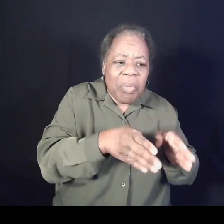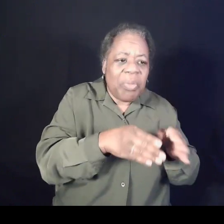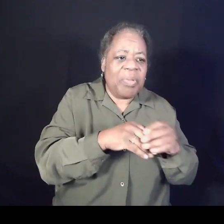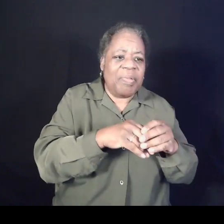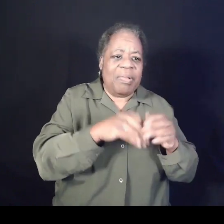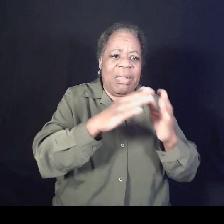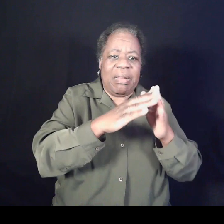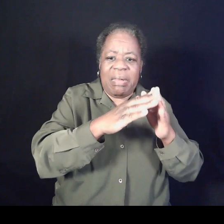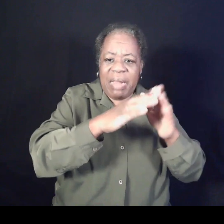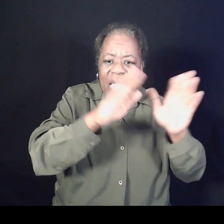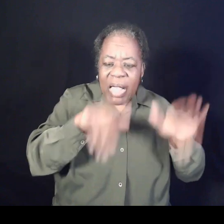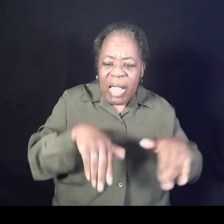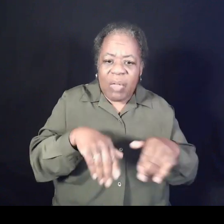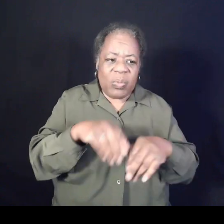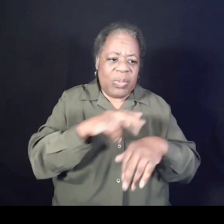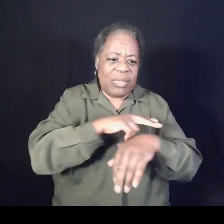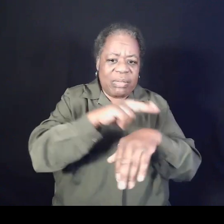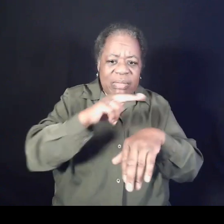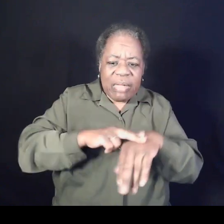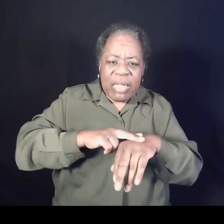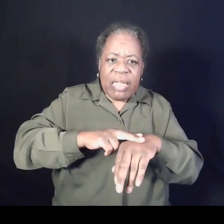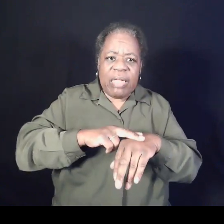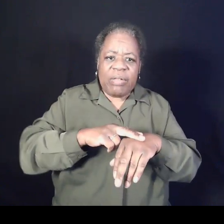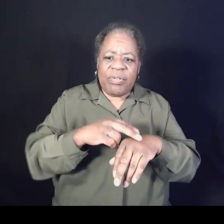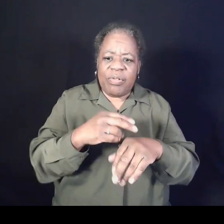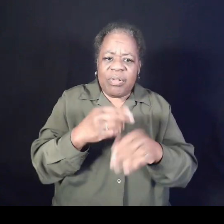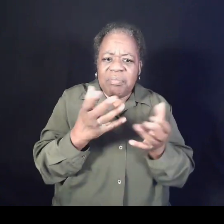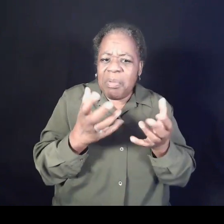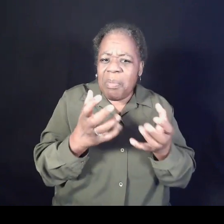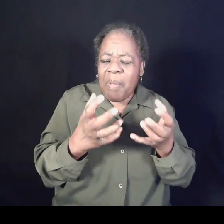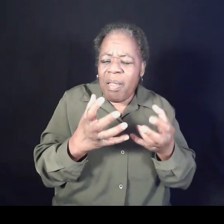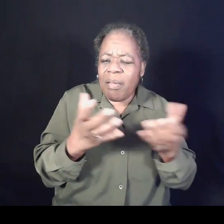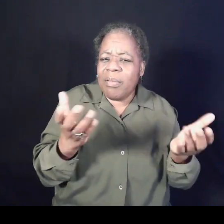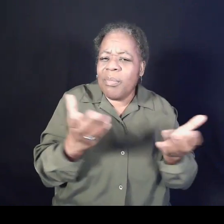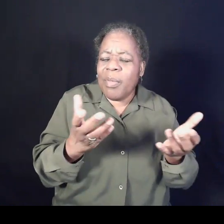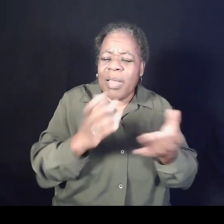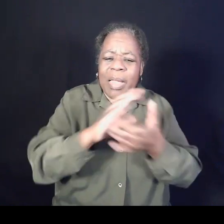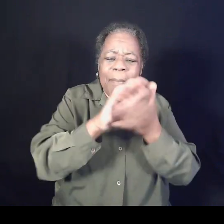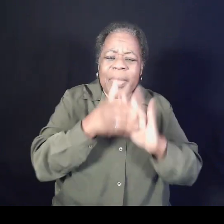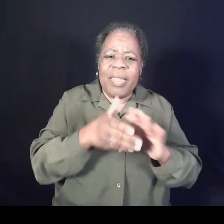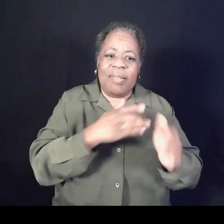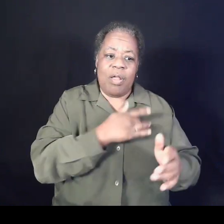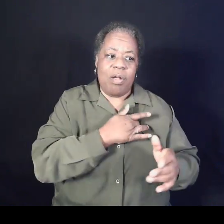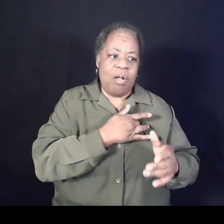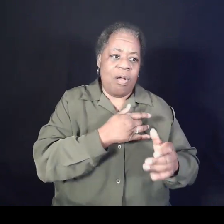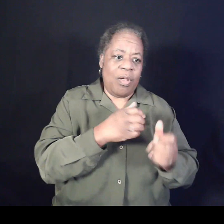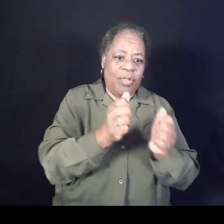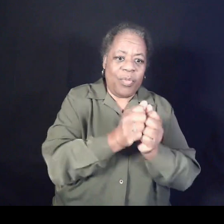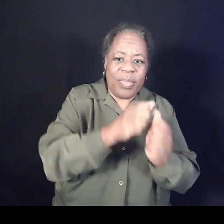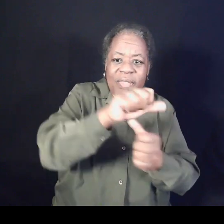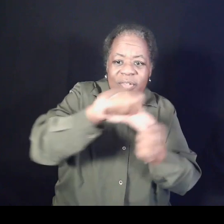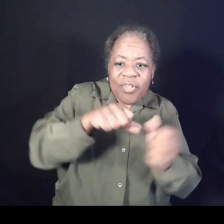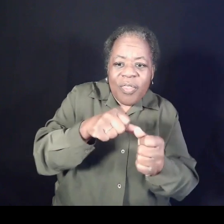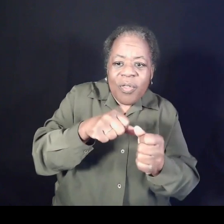nation yearns for peace. Peace in our hearts, peace with each other, and peace for the world.